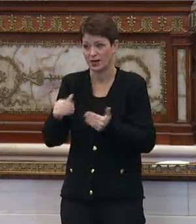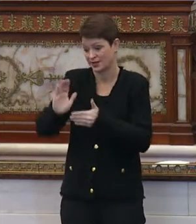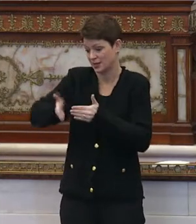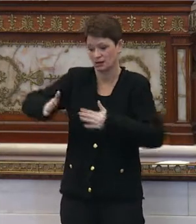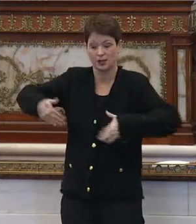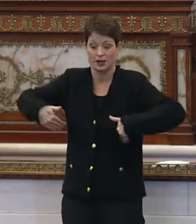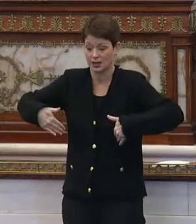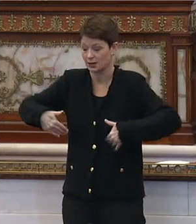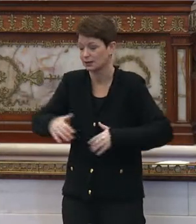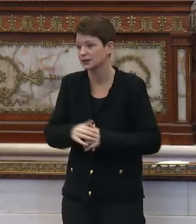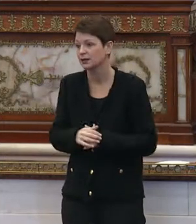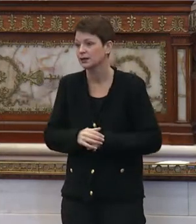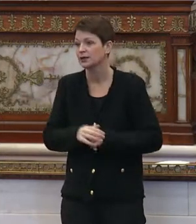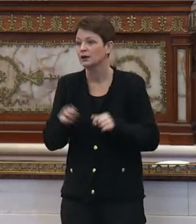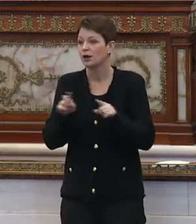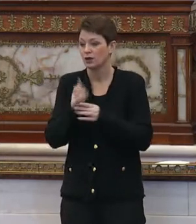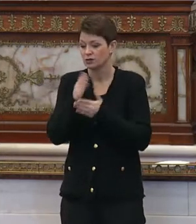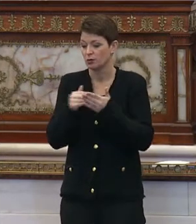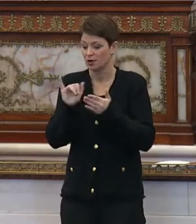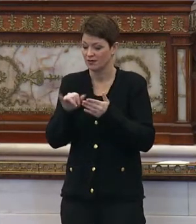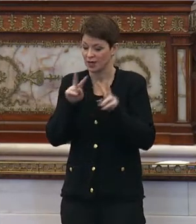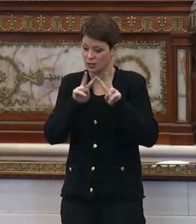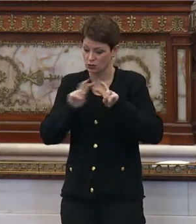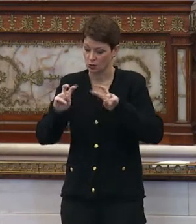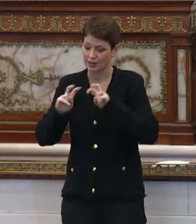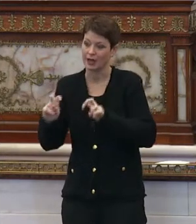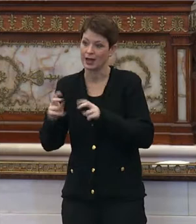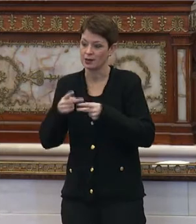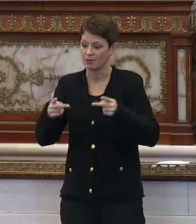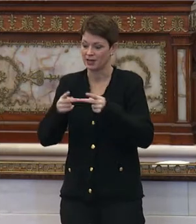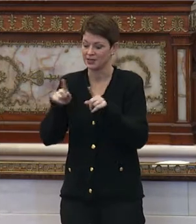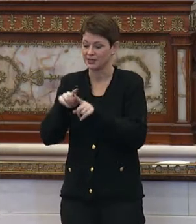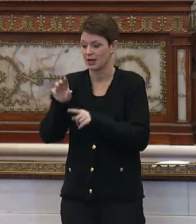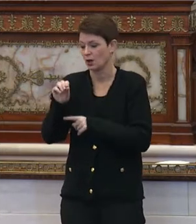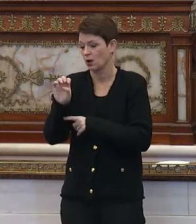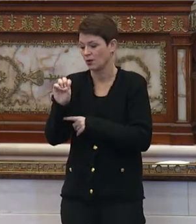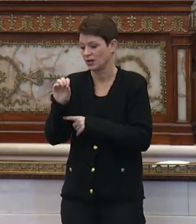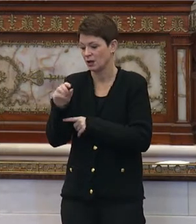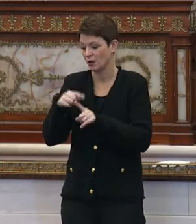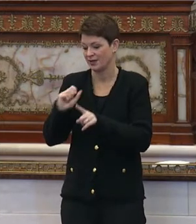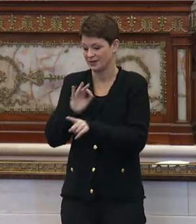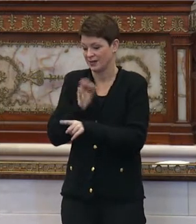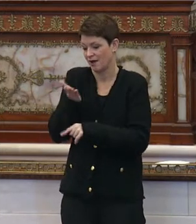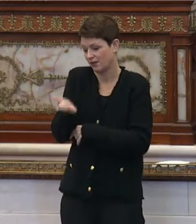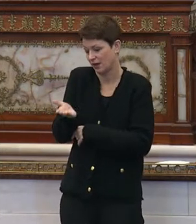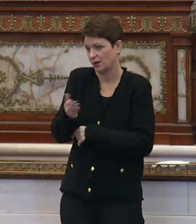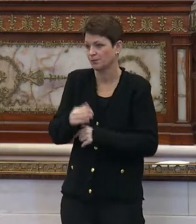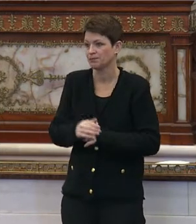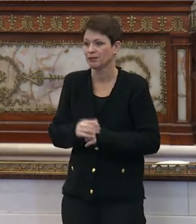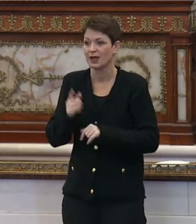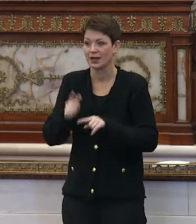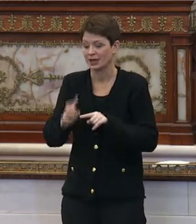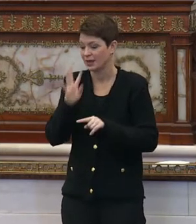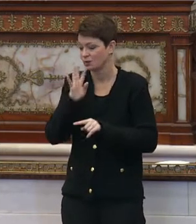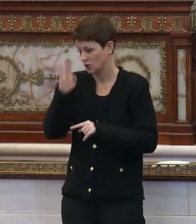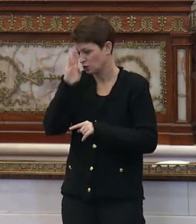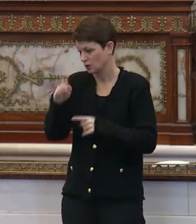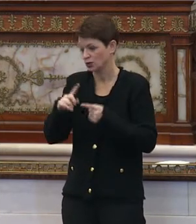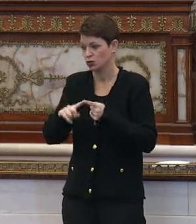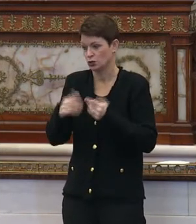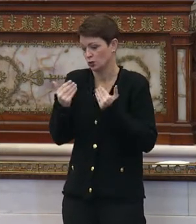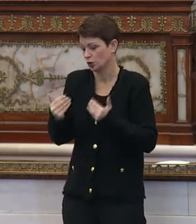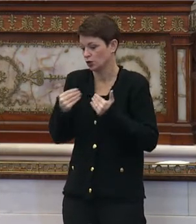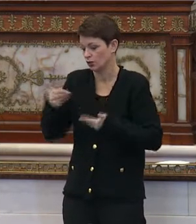yet. And part of that is looking at places like OEO and the staffing there. I can't speak directly towards the